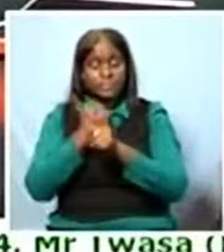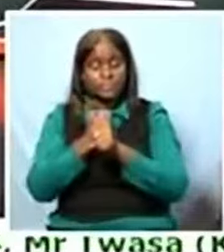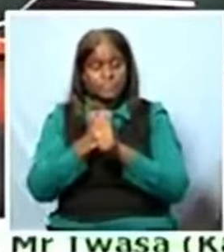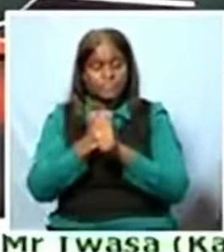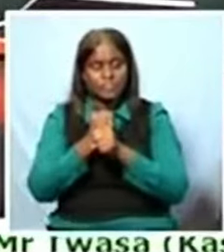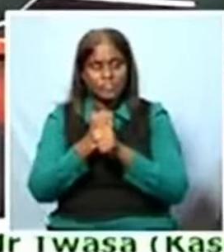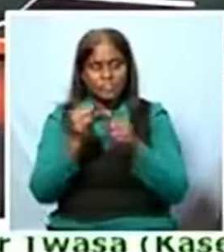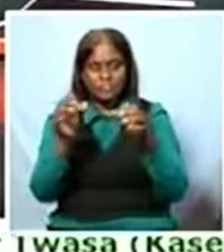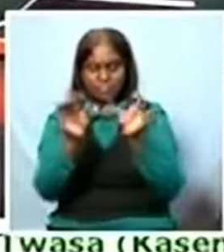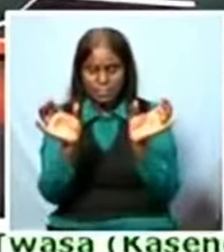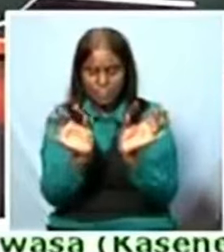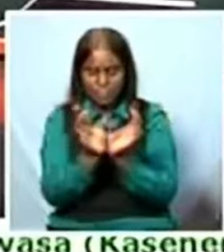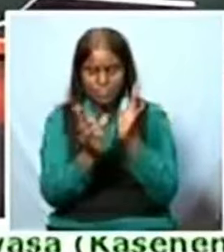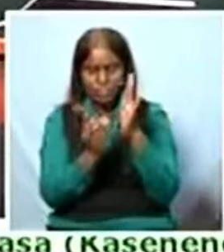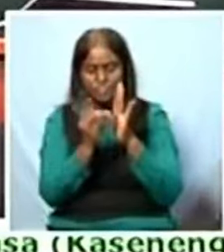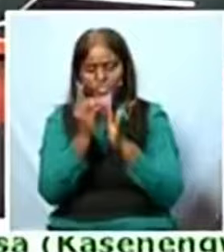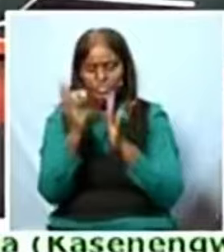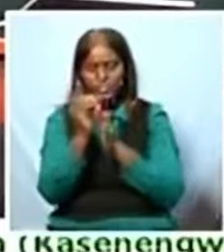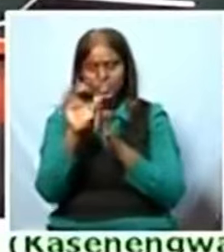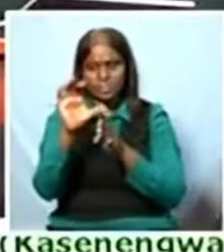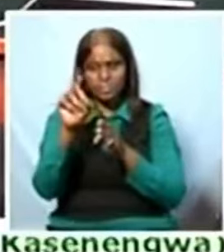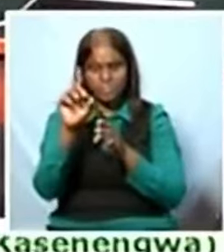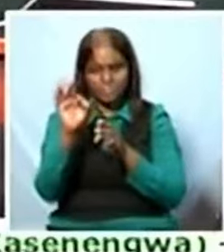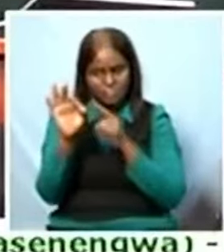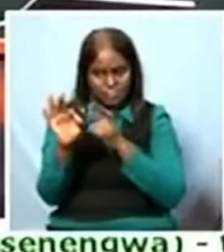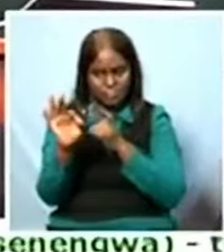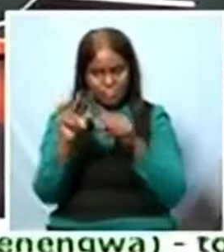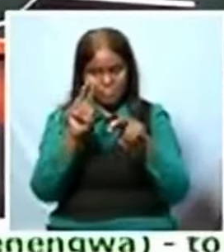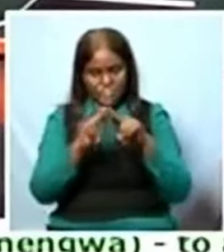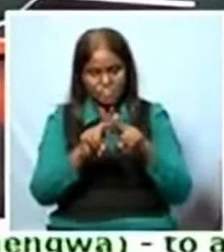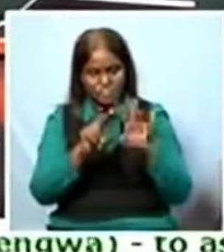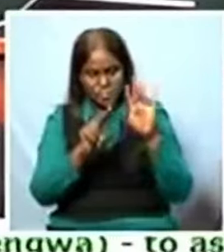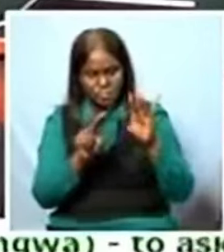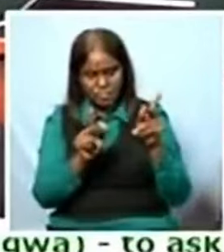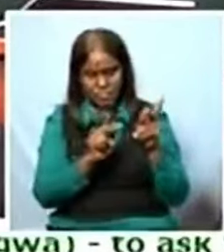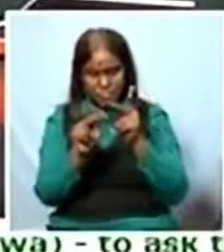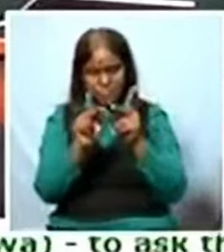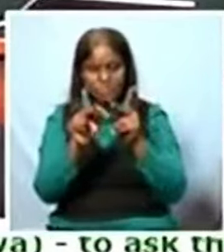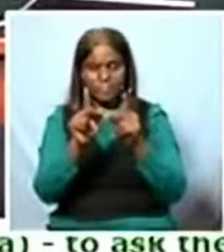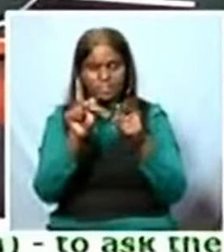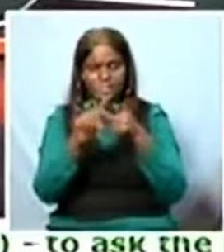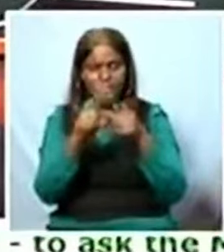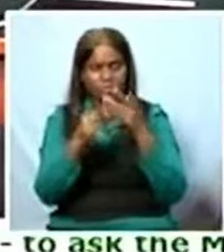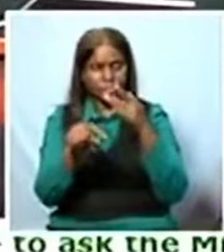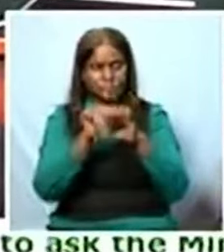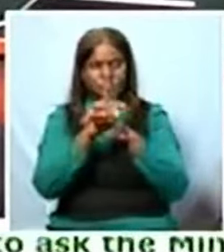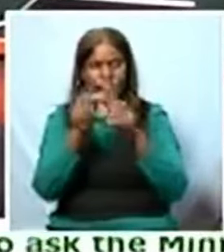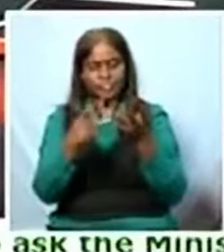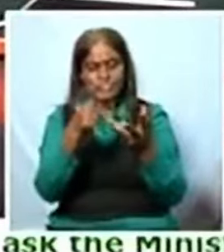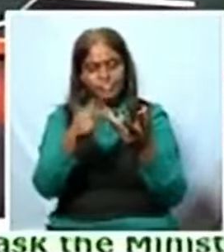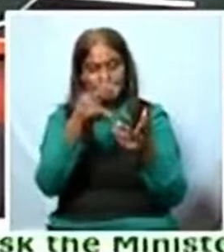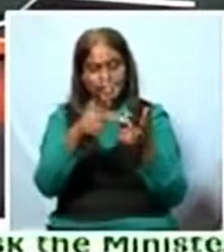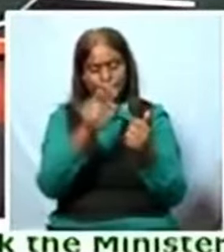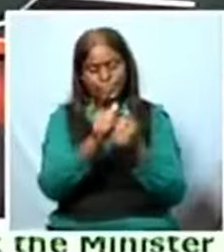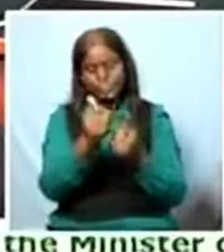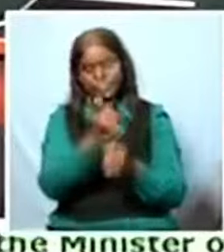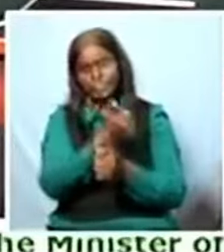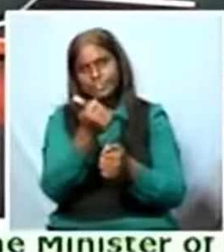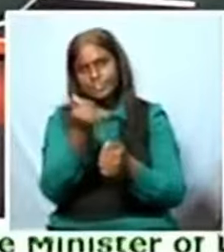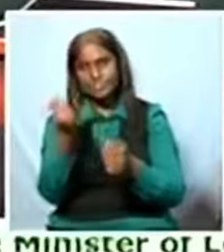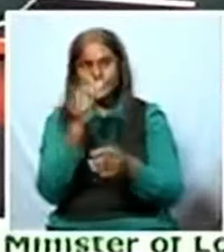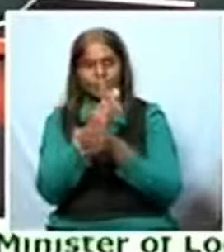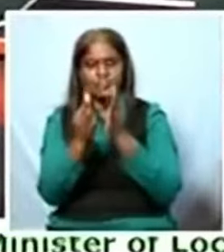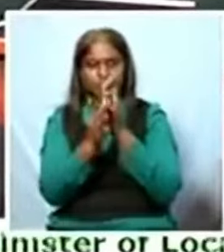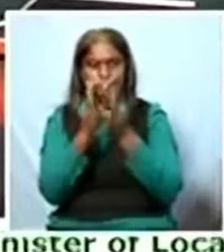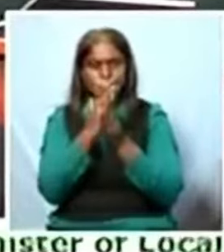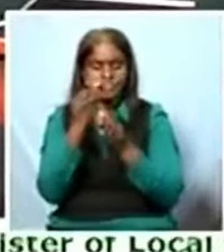the Constituency Development Committee of Kasenengwa sat to prioritize, among others, the construction